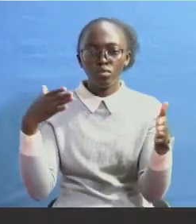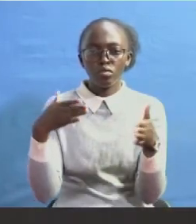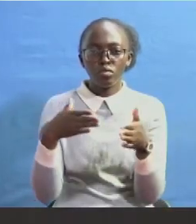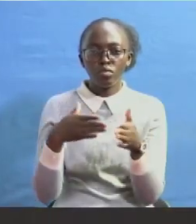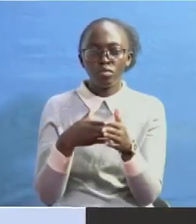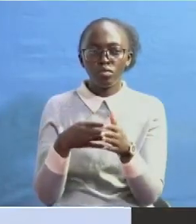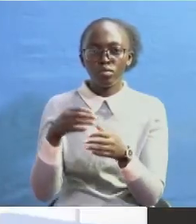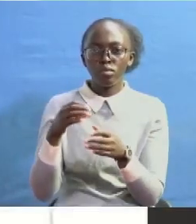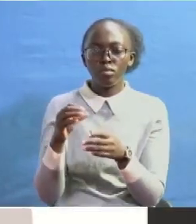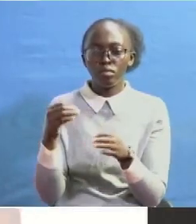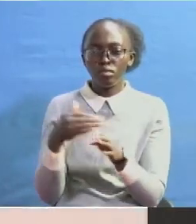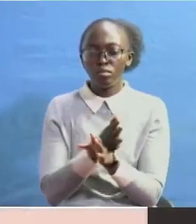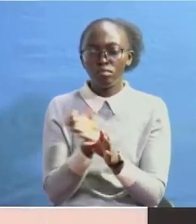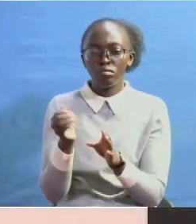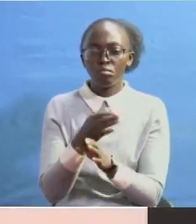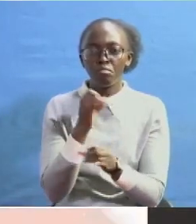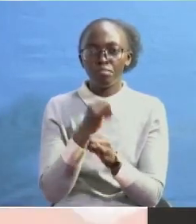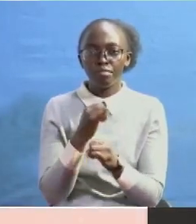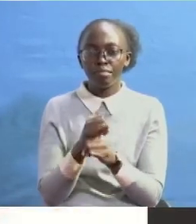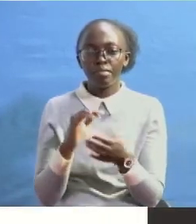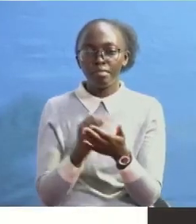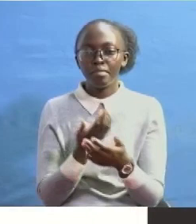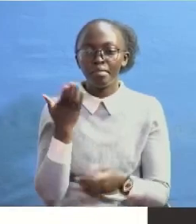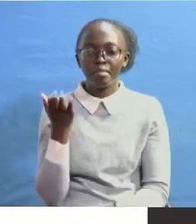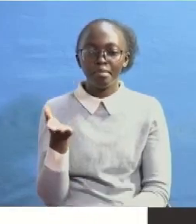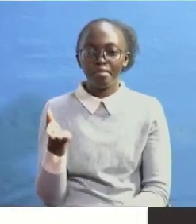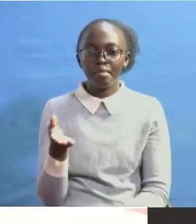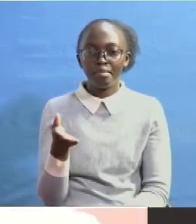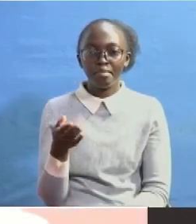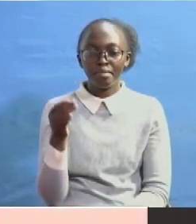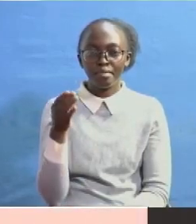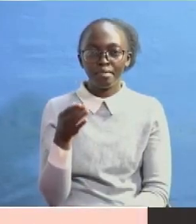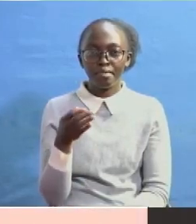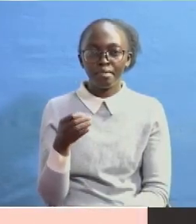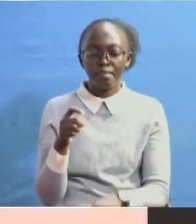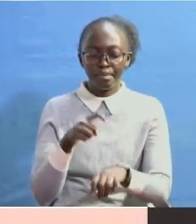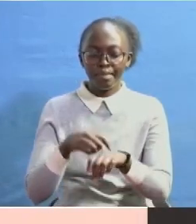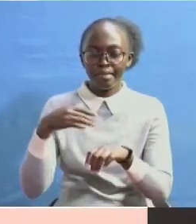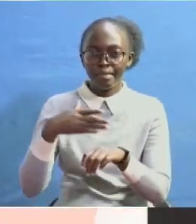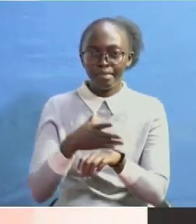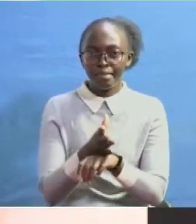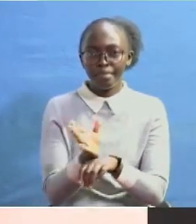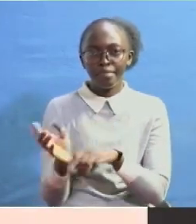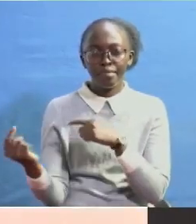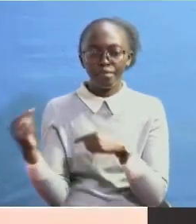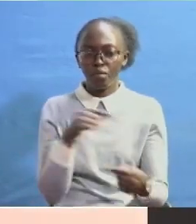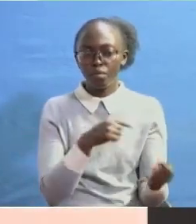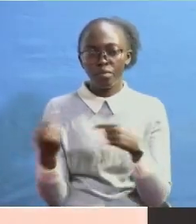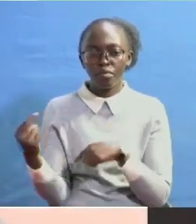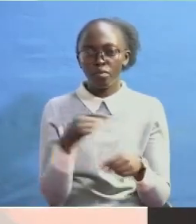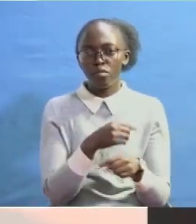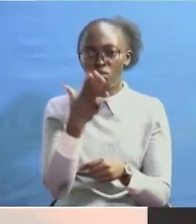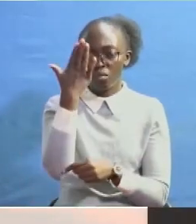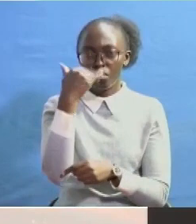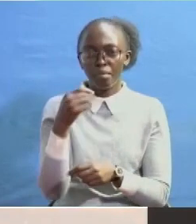wengine. Some of us here have been delaying competition because you are